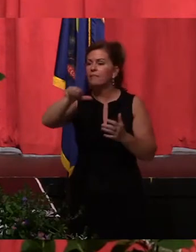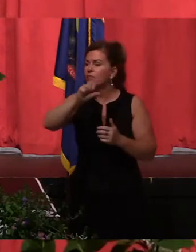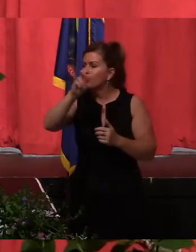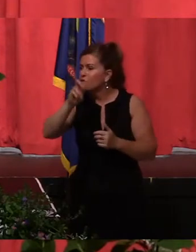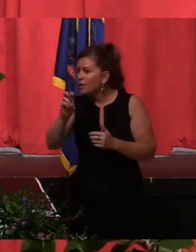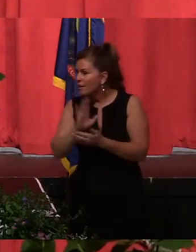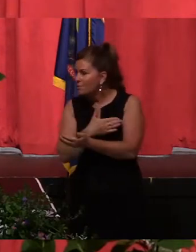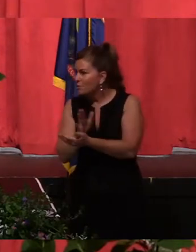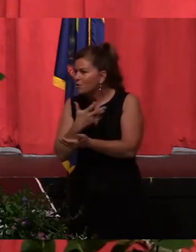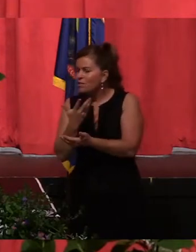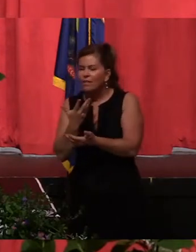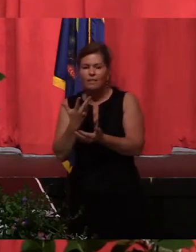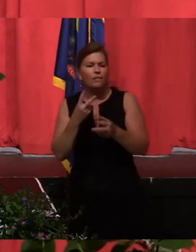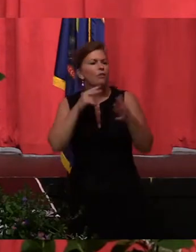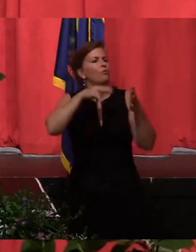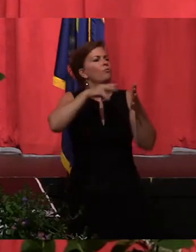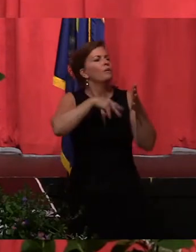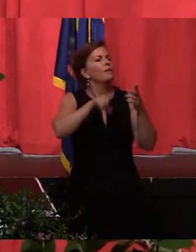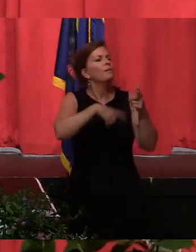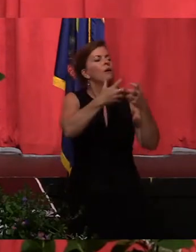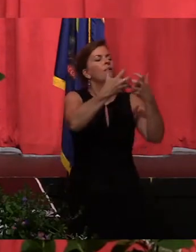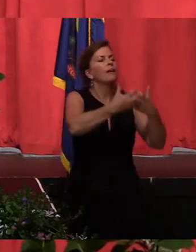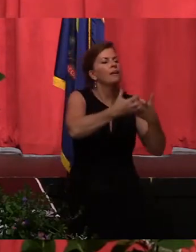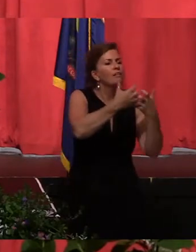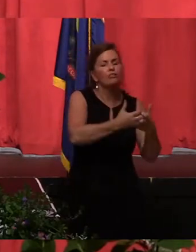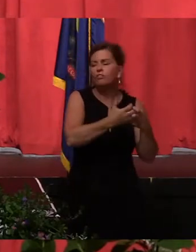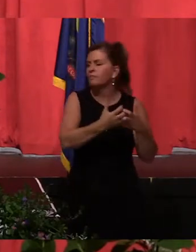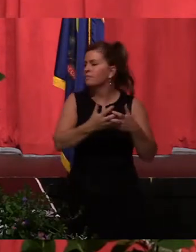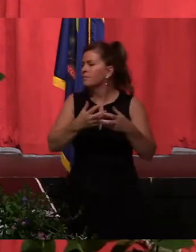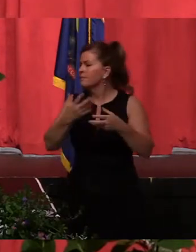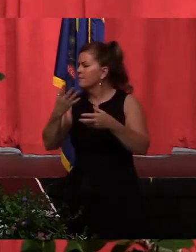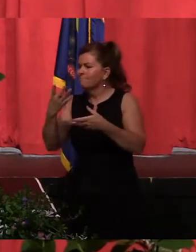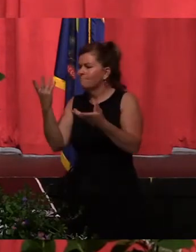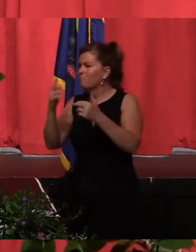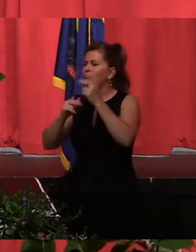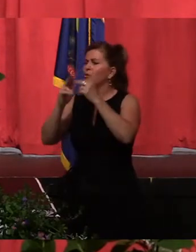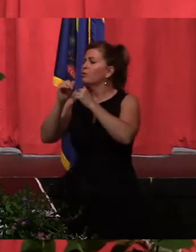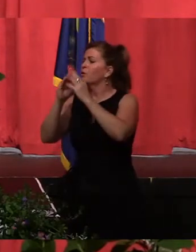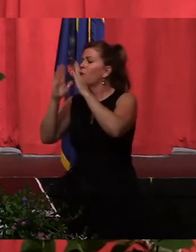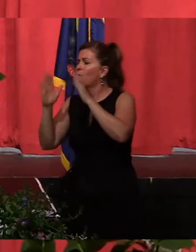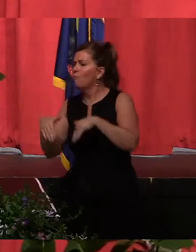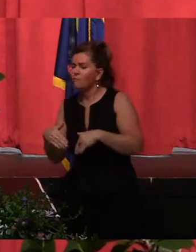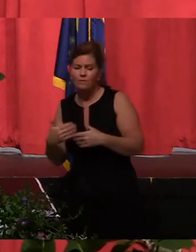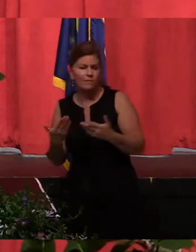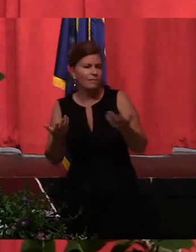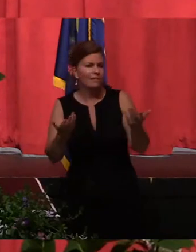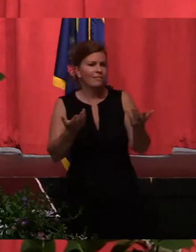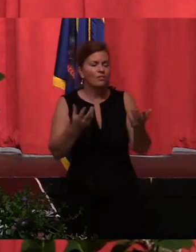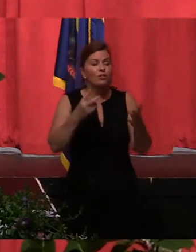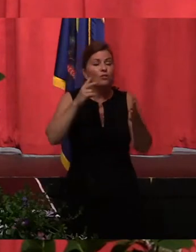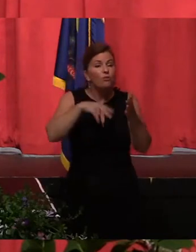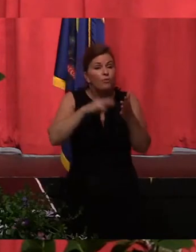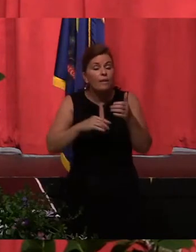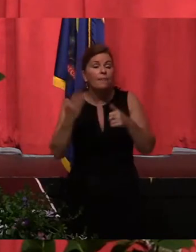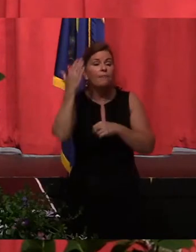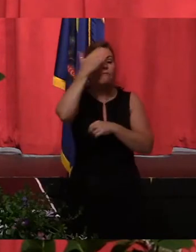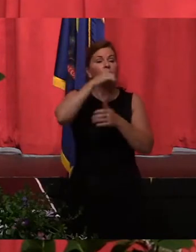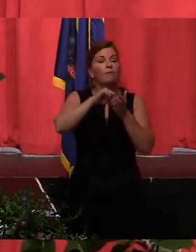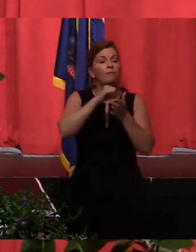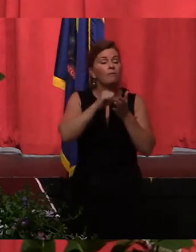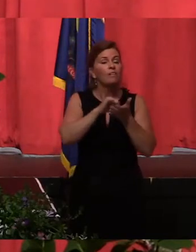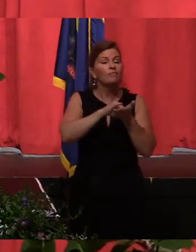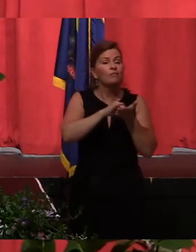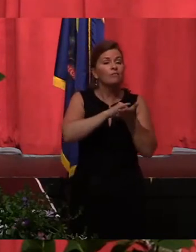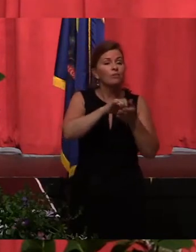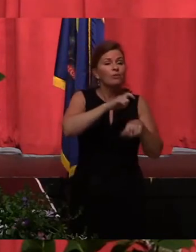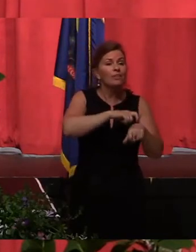diesel engines, building your own home, and beekeeping. Read the front page of the New York Times and the blog posts